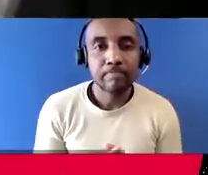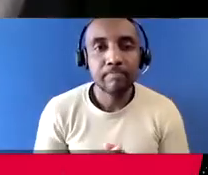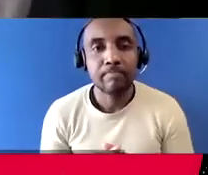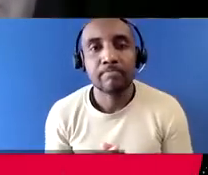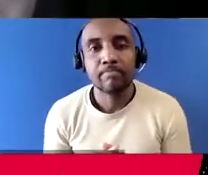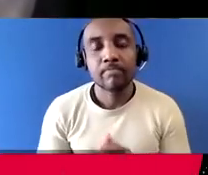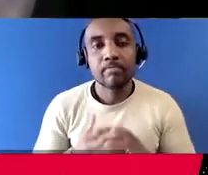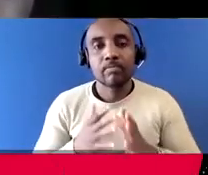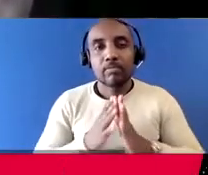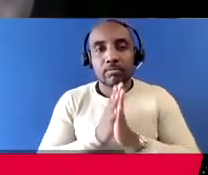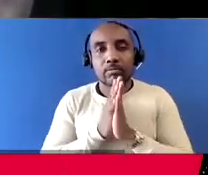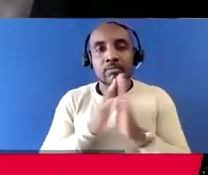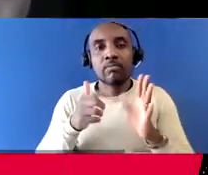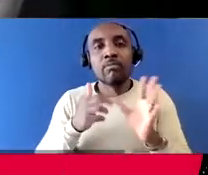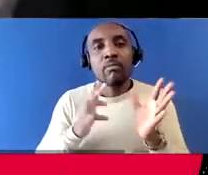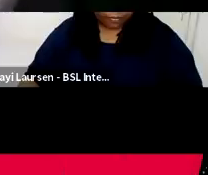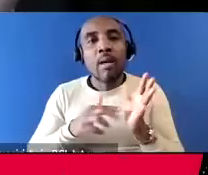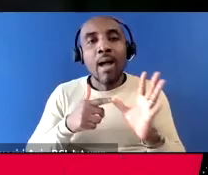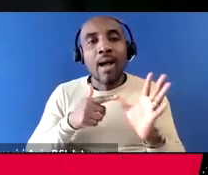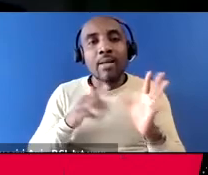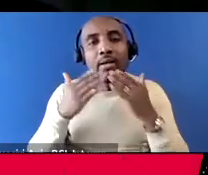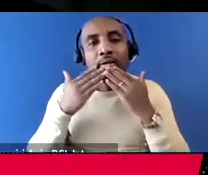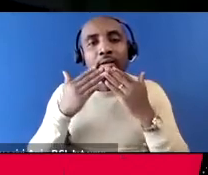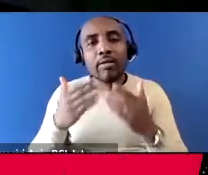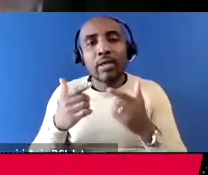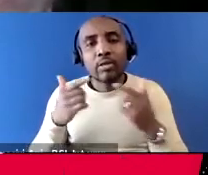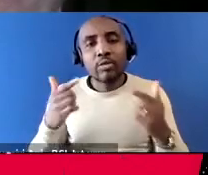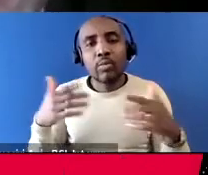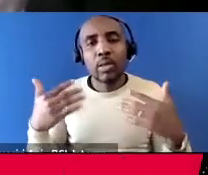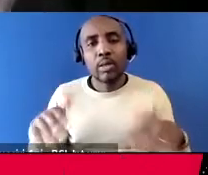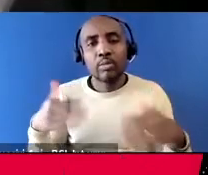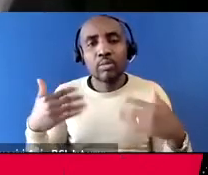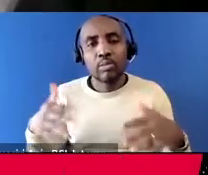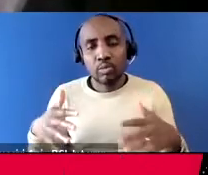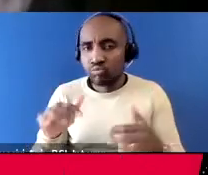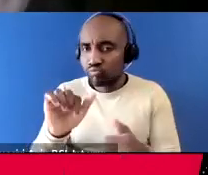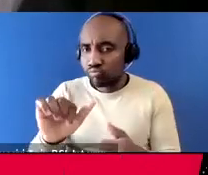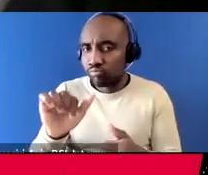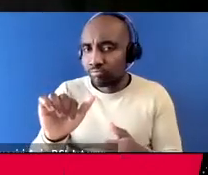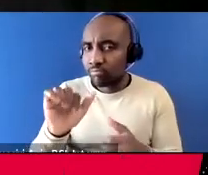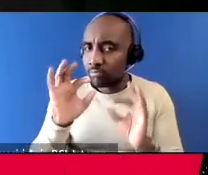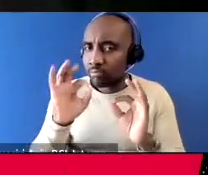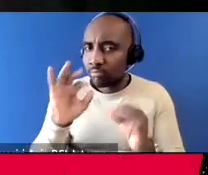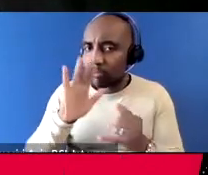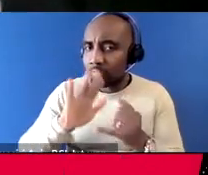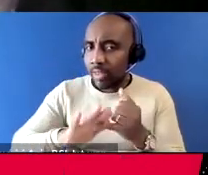Thank you so much, Anna. That's a good call to end on